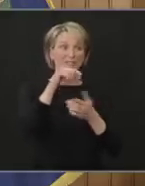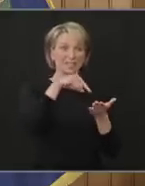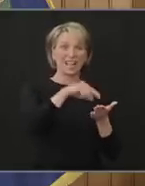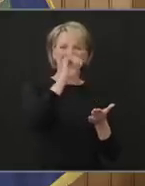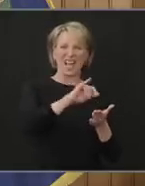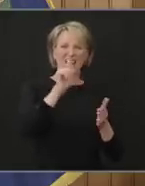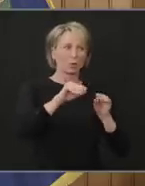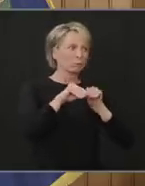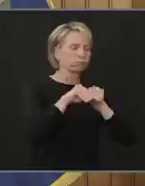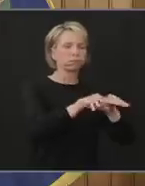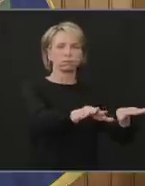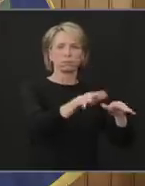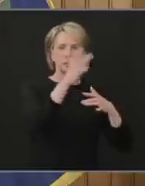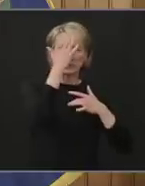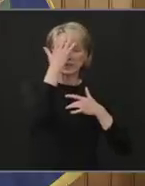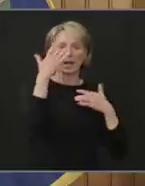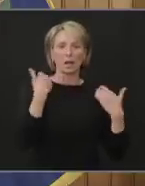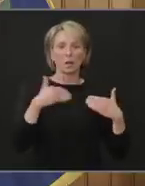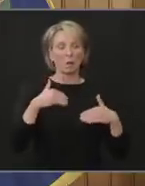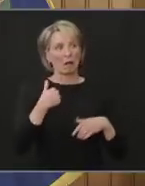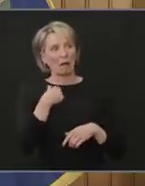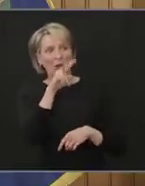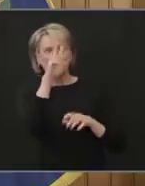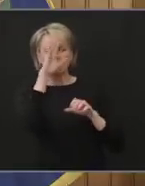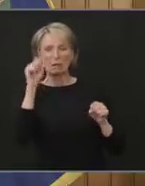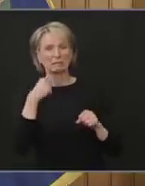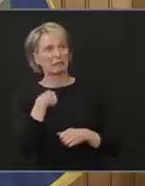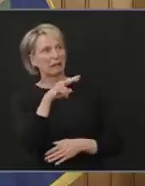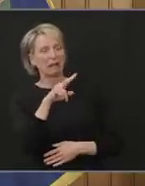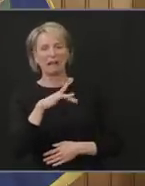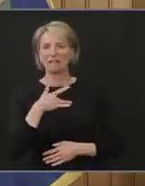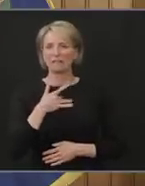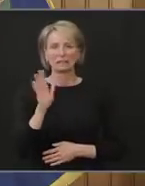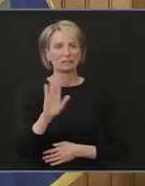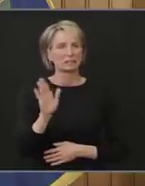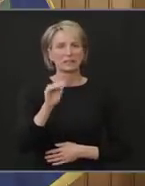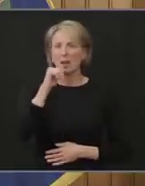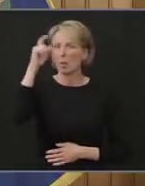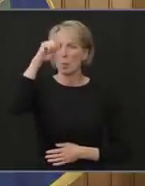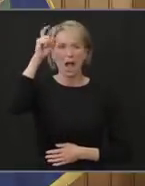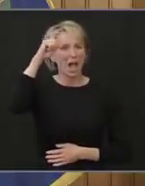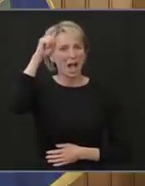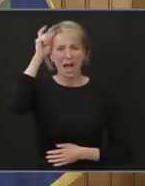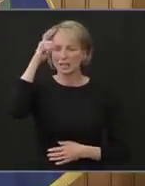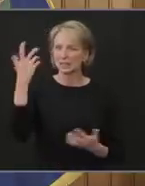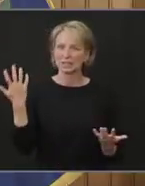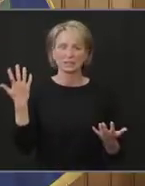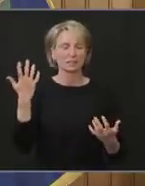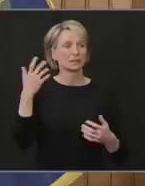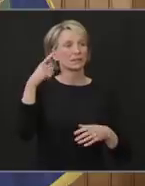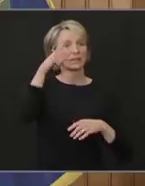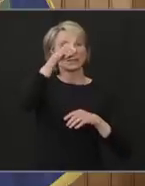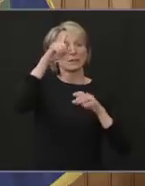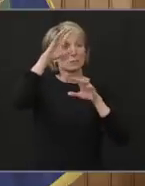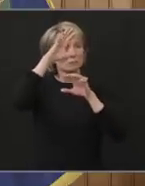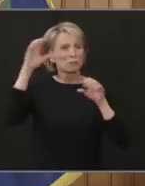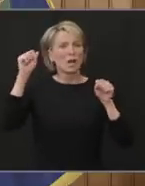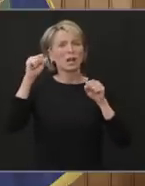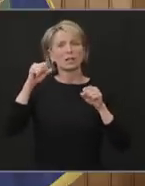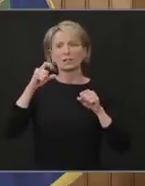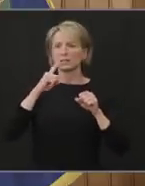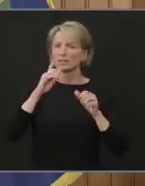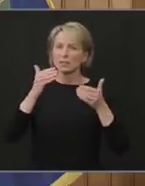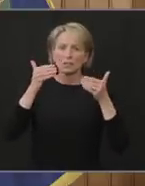bad advice. He says, jam the aisles at the pews